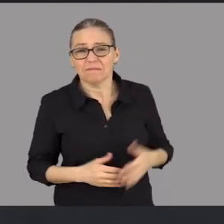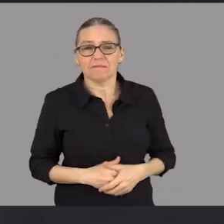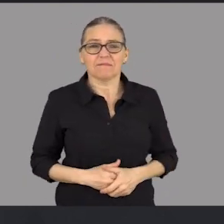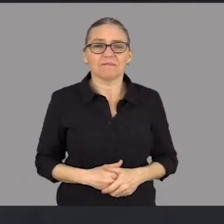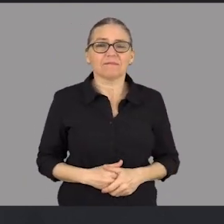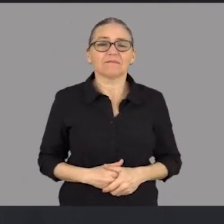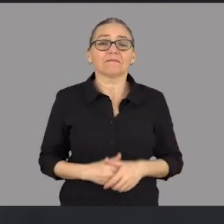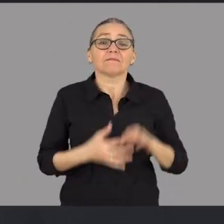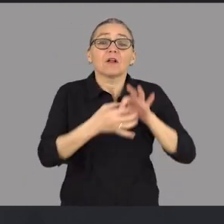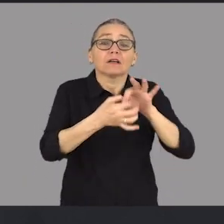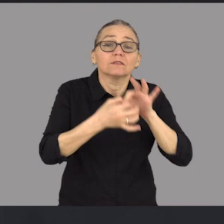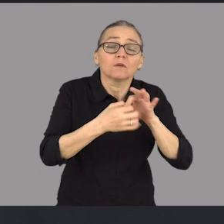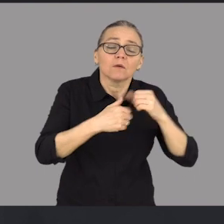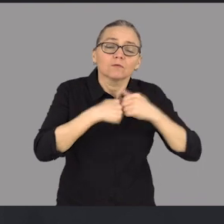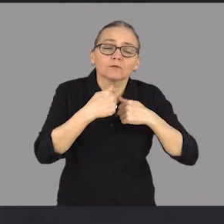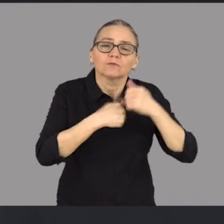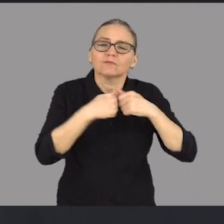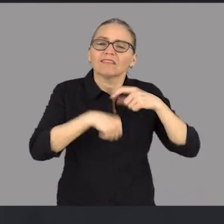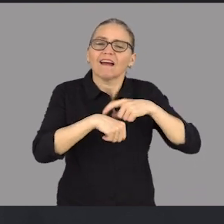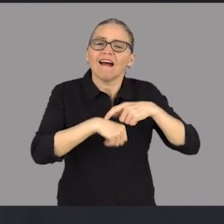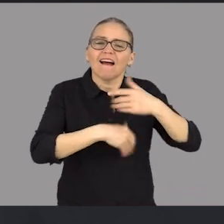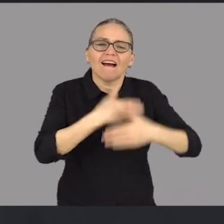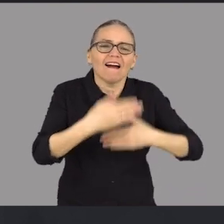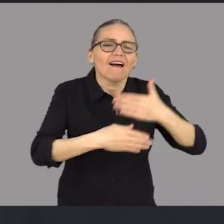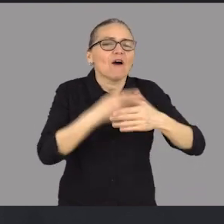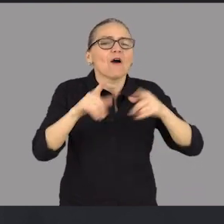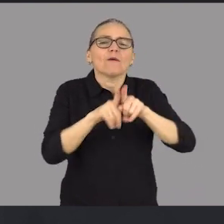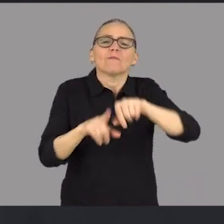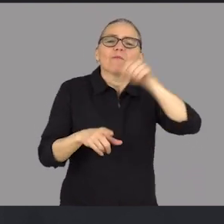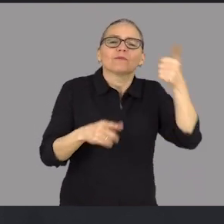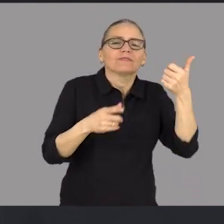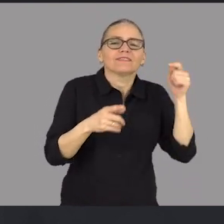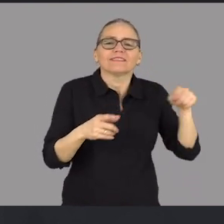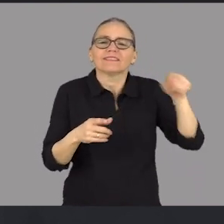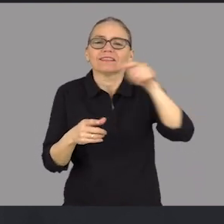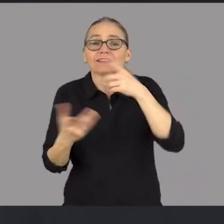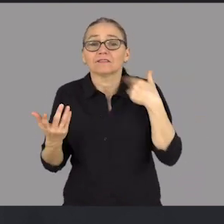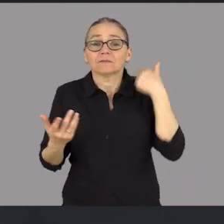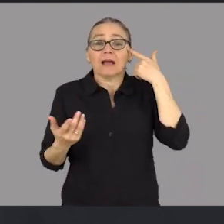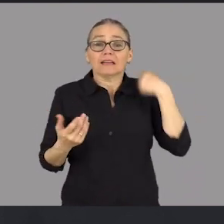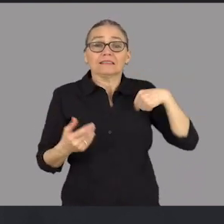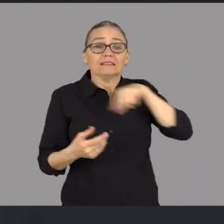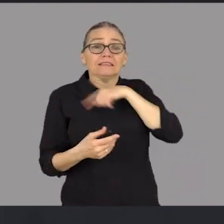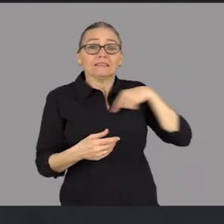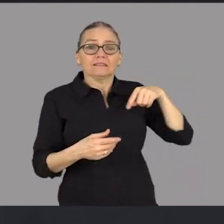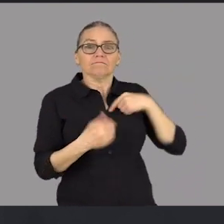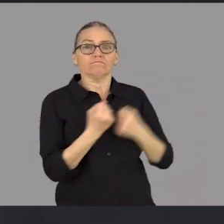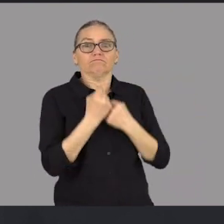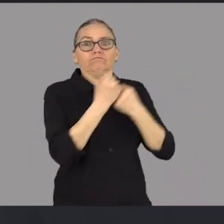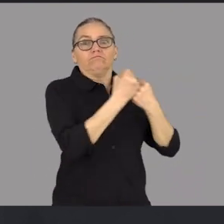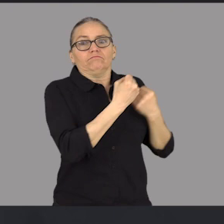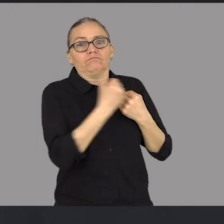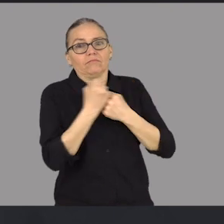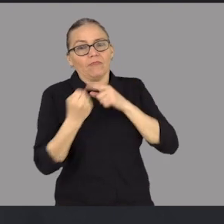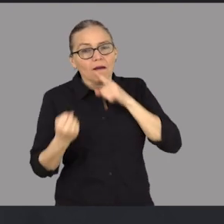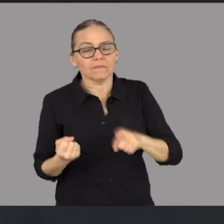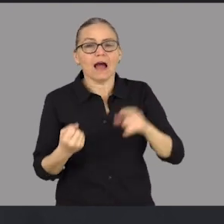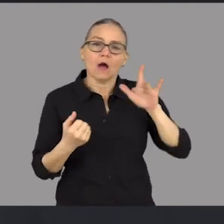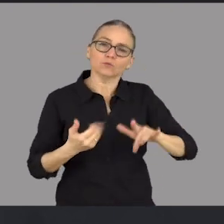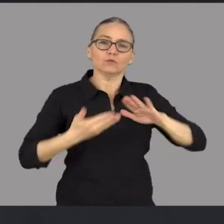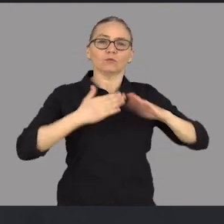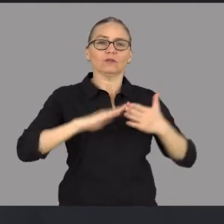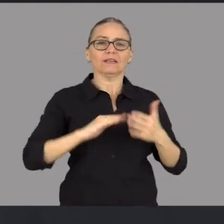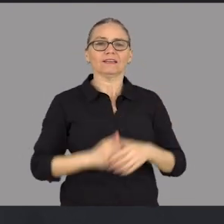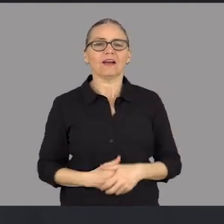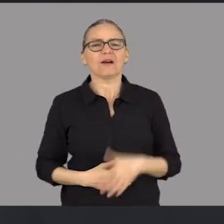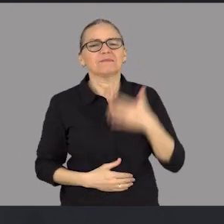working together for at least 10 years now. So the relationship builds over time, just like anything. So I think for us, that's kind of the biggest